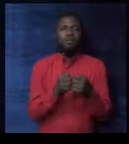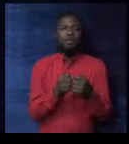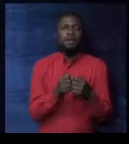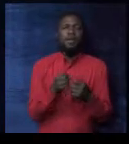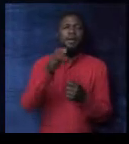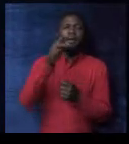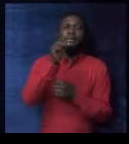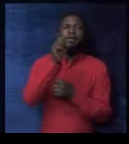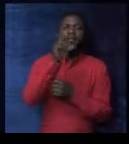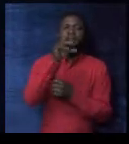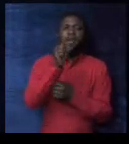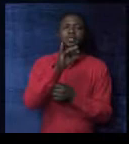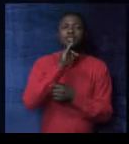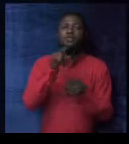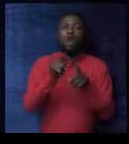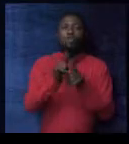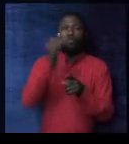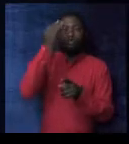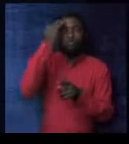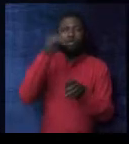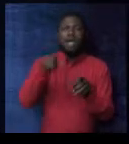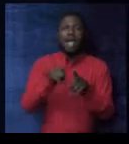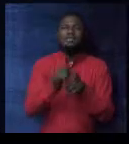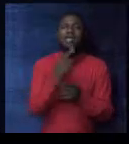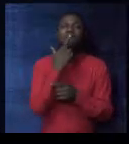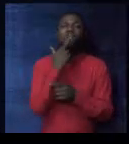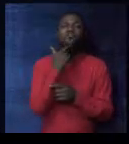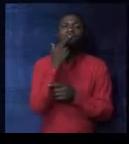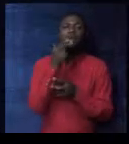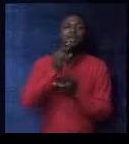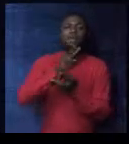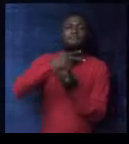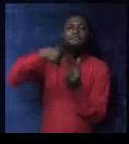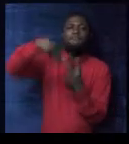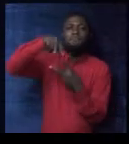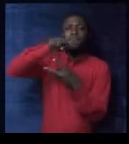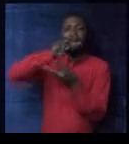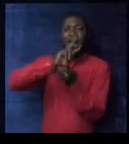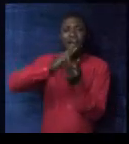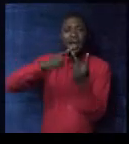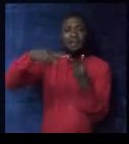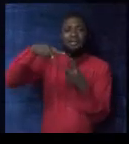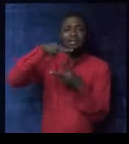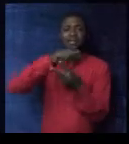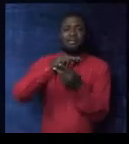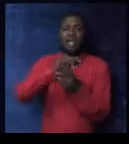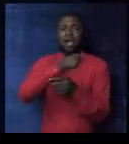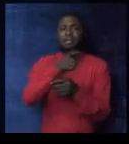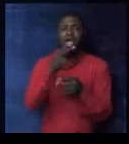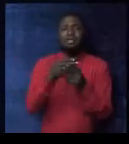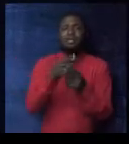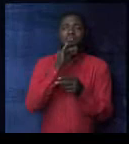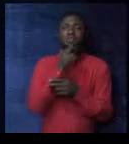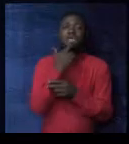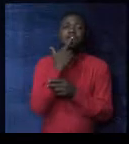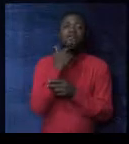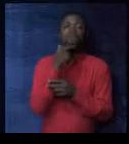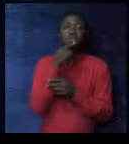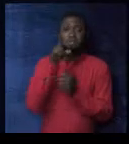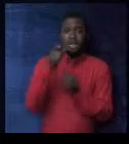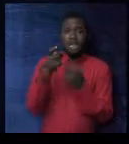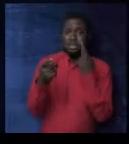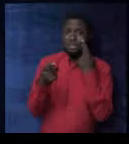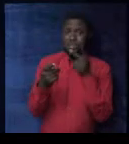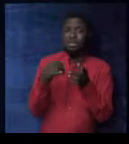system. Mars is also known as red planet. Another name for Mars is what? Red planet. You can see